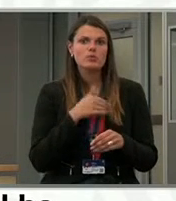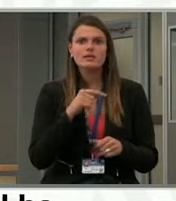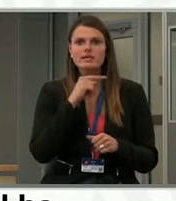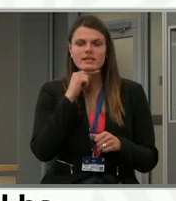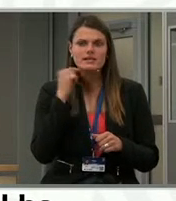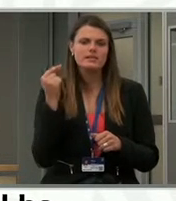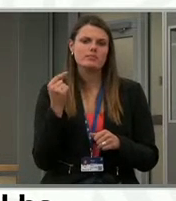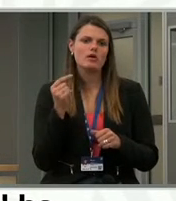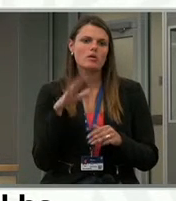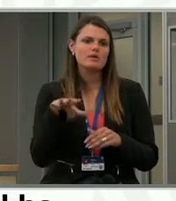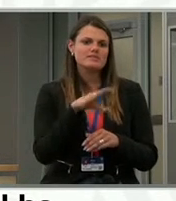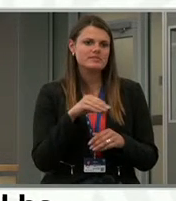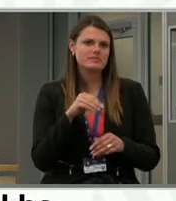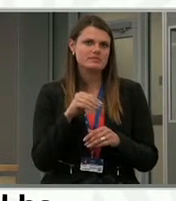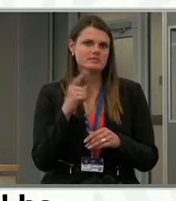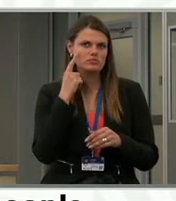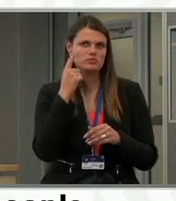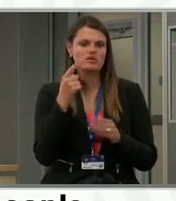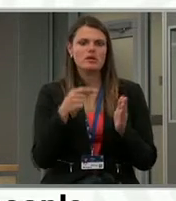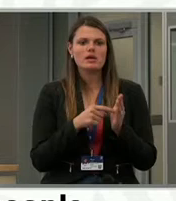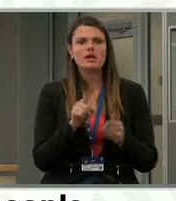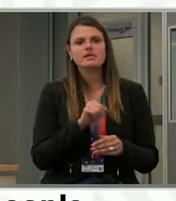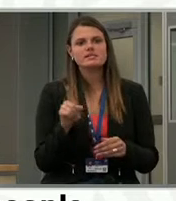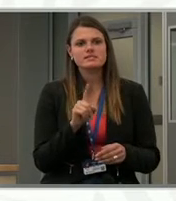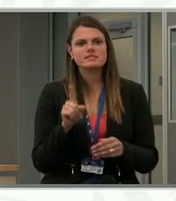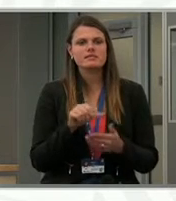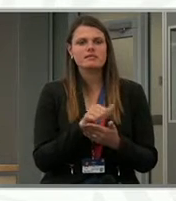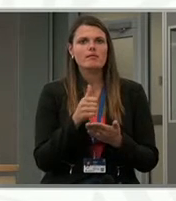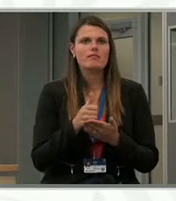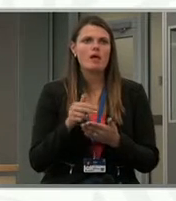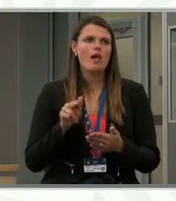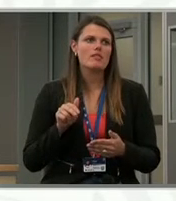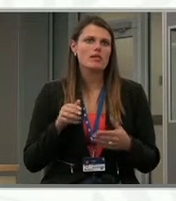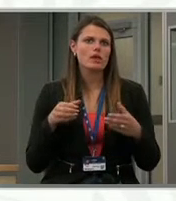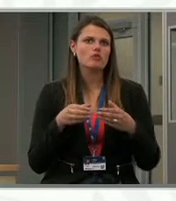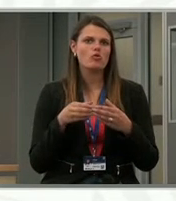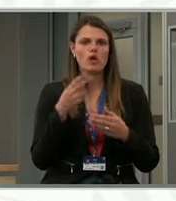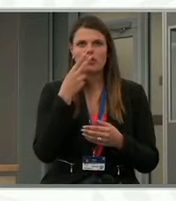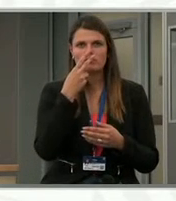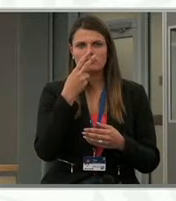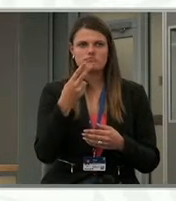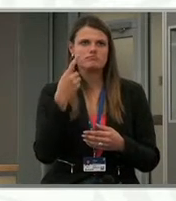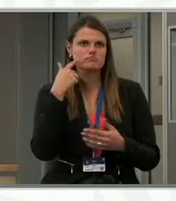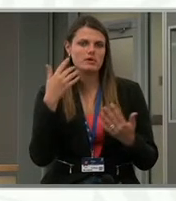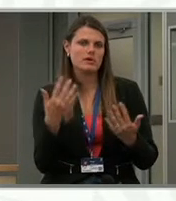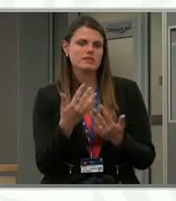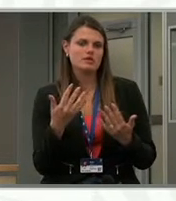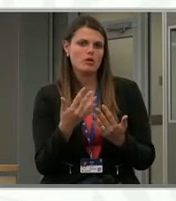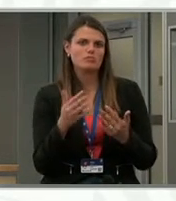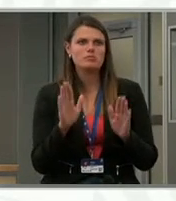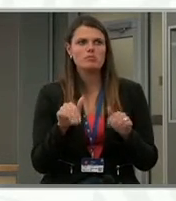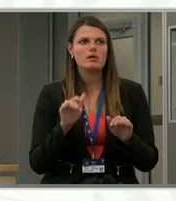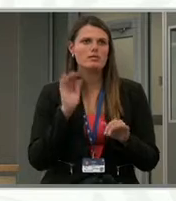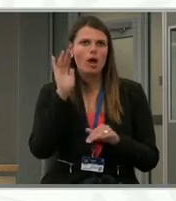with disabilities. And I think all of us would like to hear the view